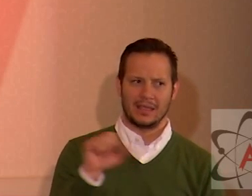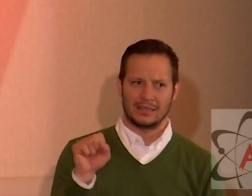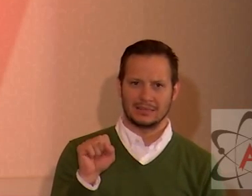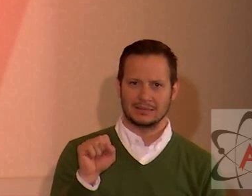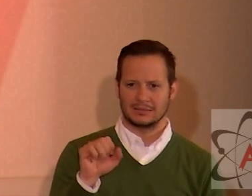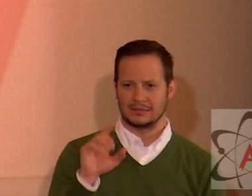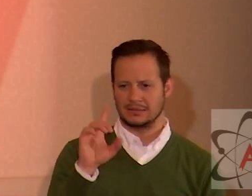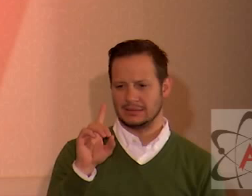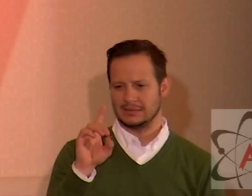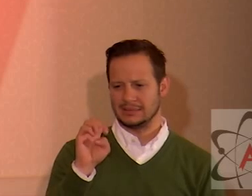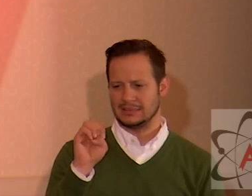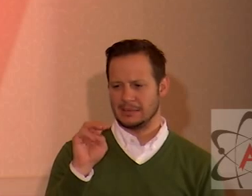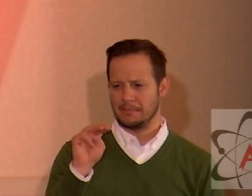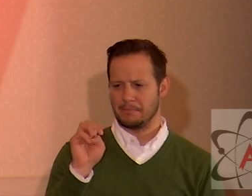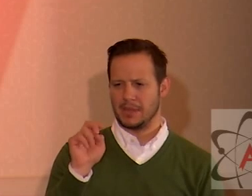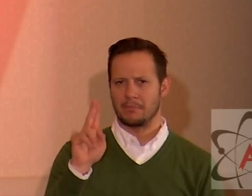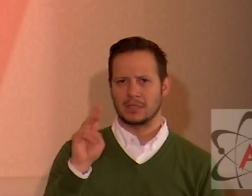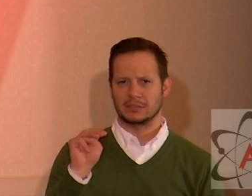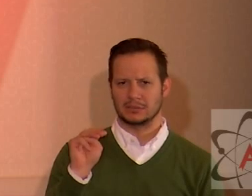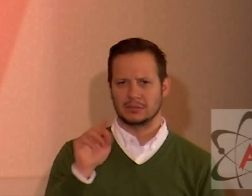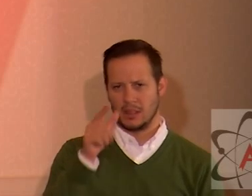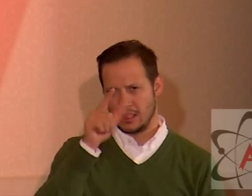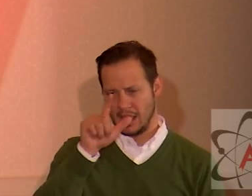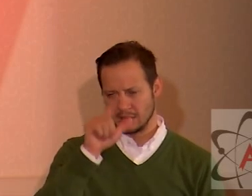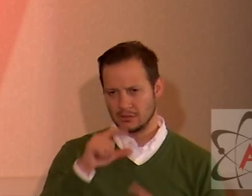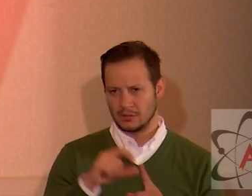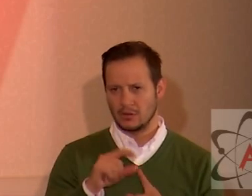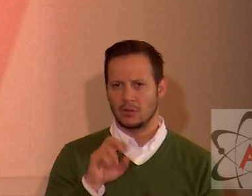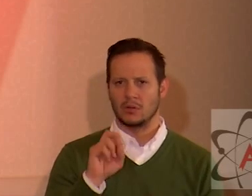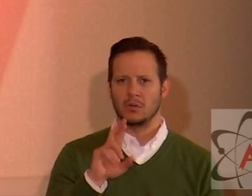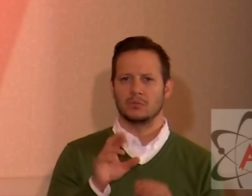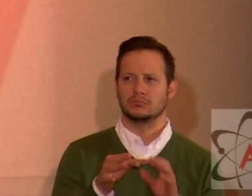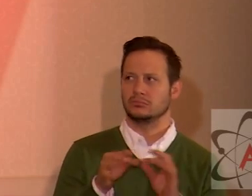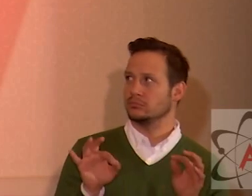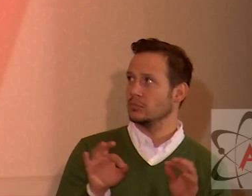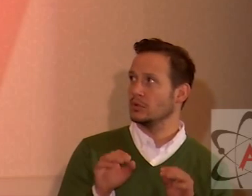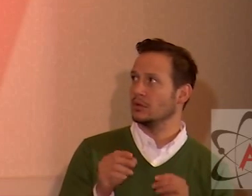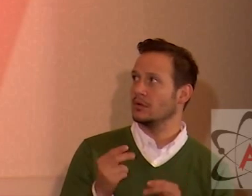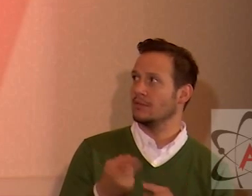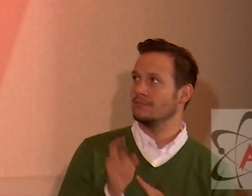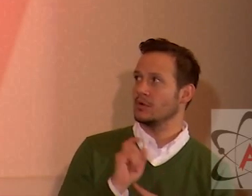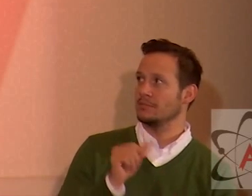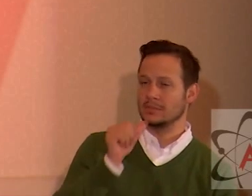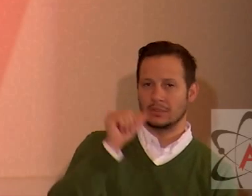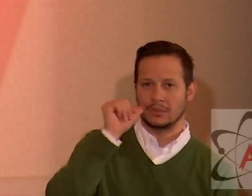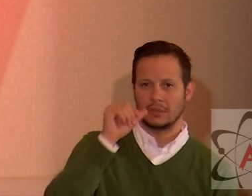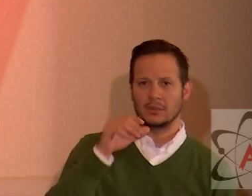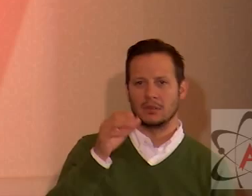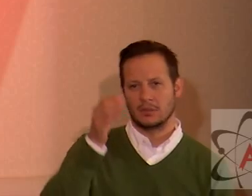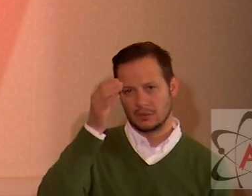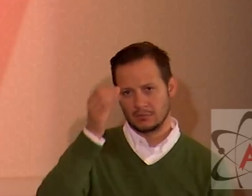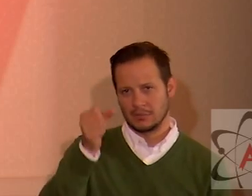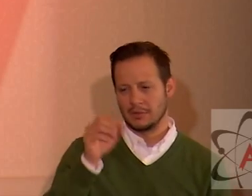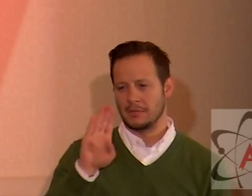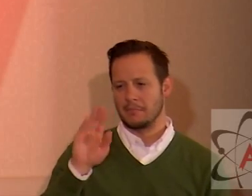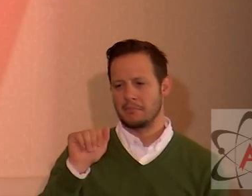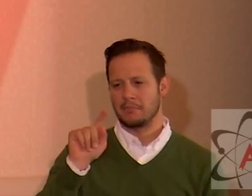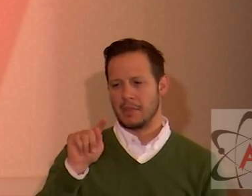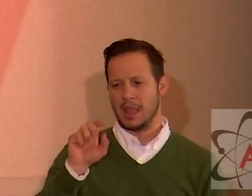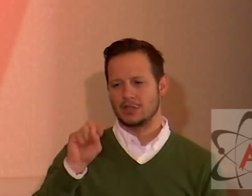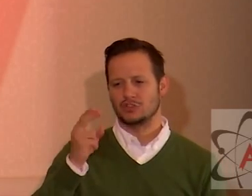minimis in Latin, or in Mr. Deity's phrase from yesterday, in common sense, a batshit